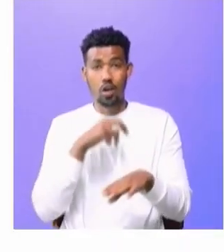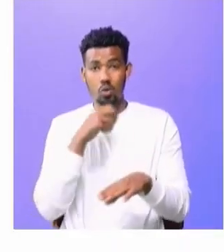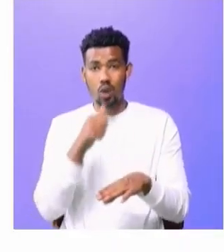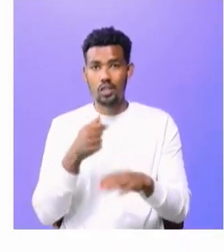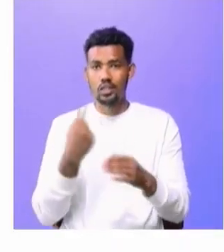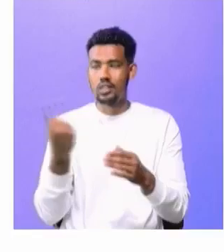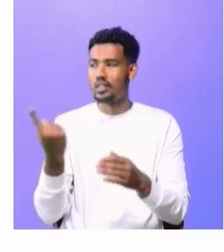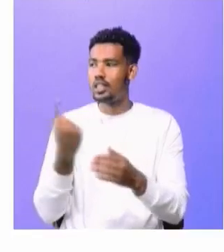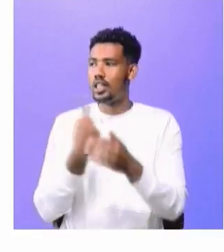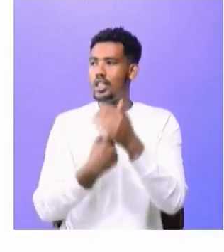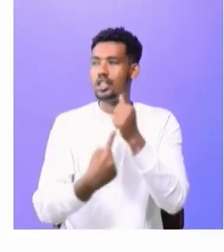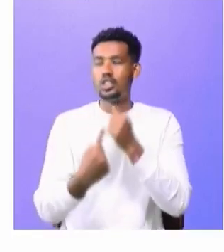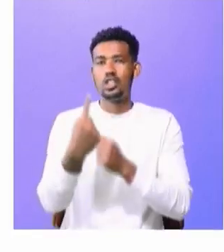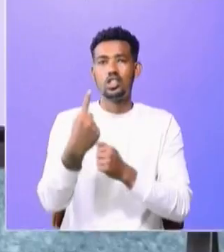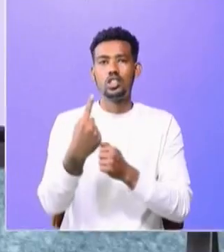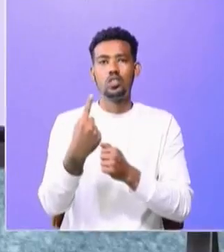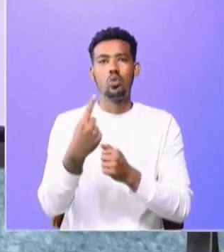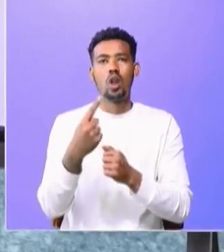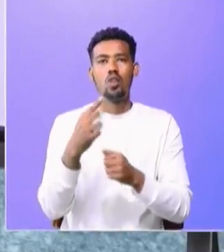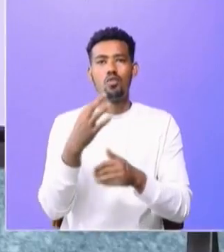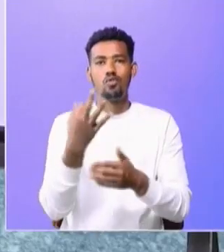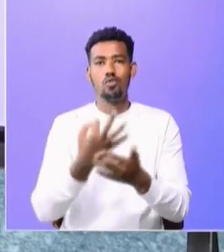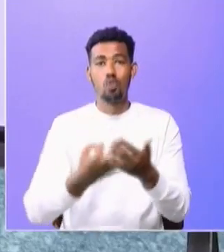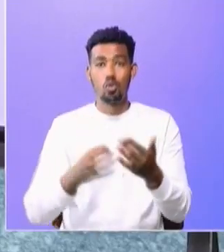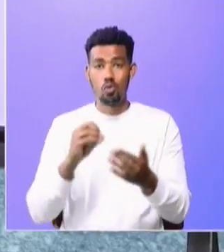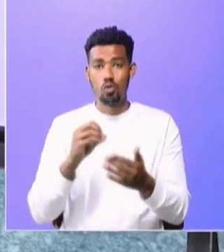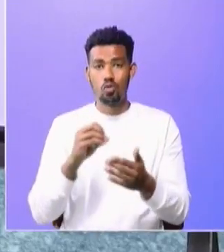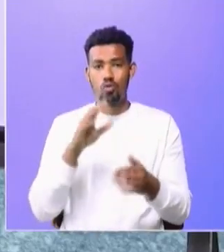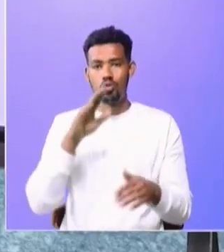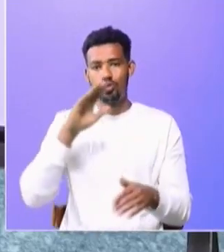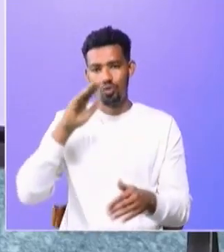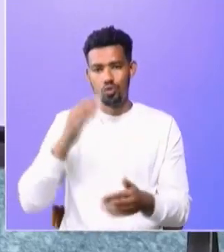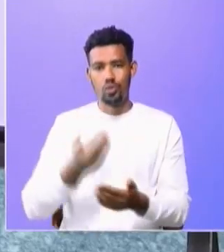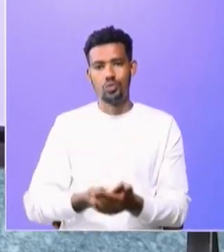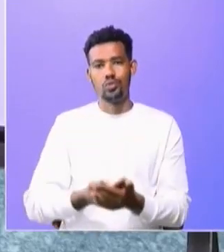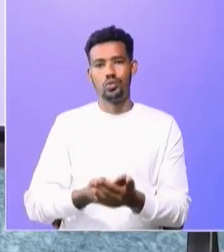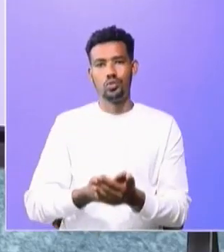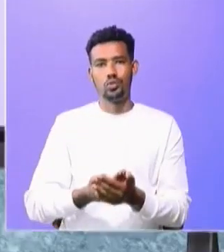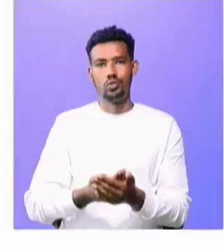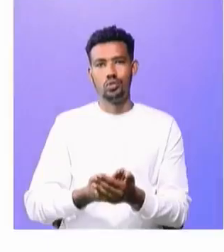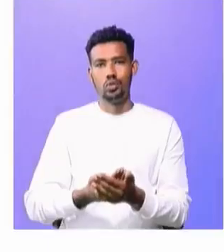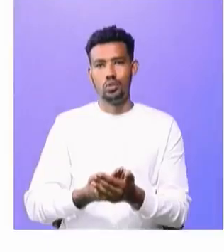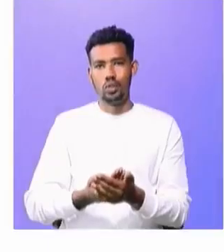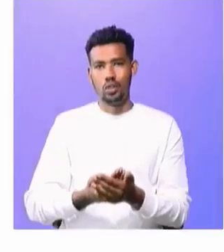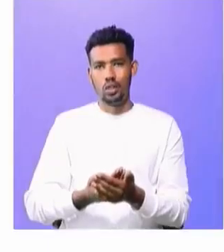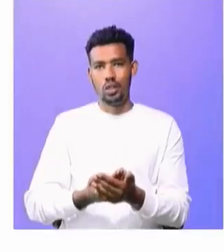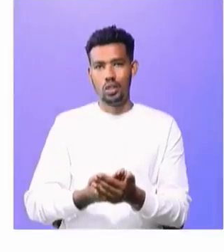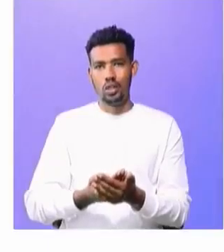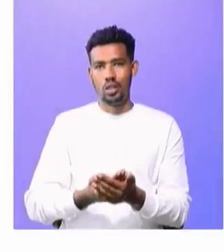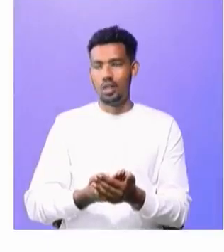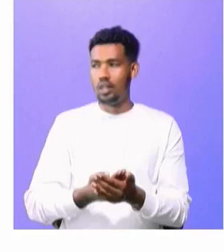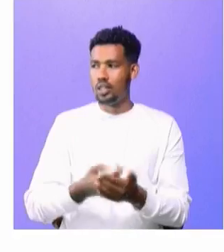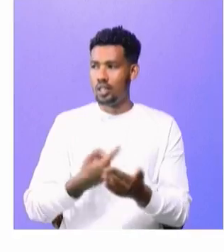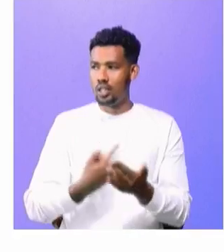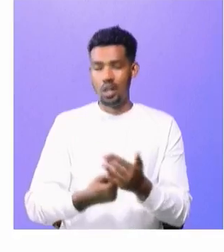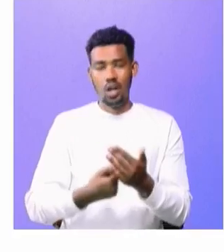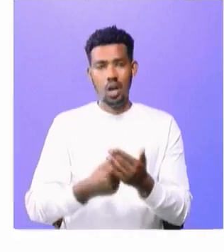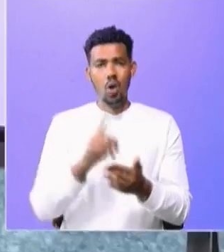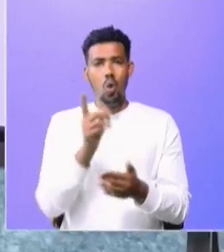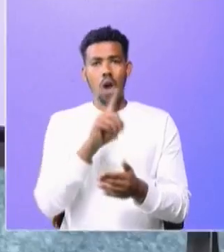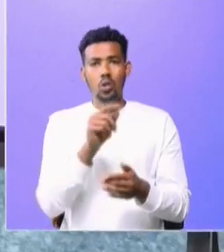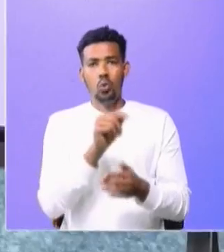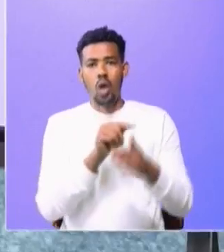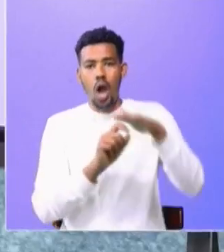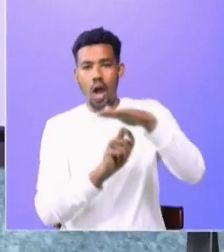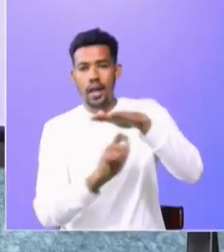this, child. Child, children. So let us underline children